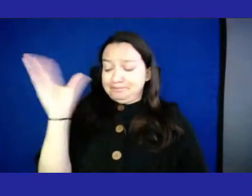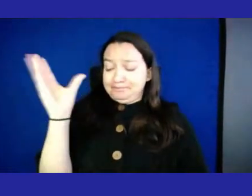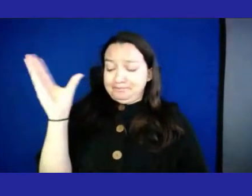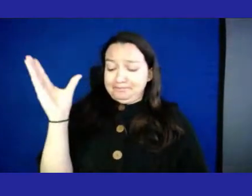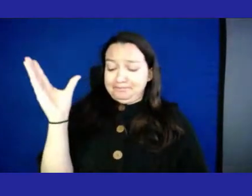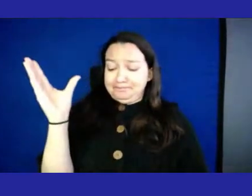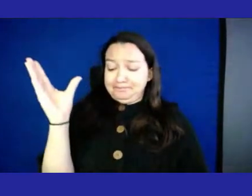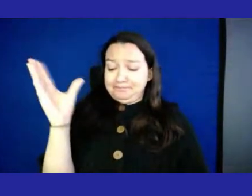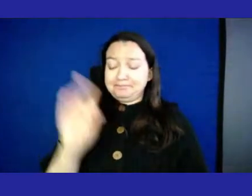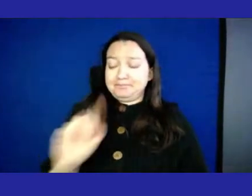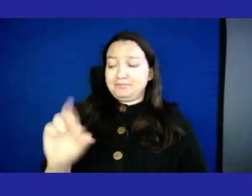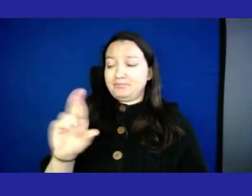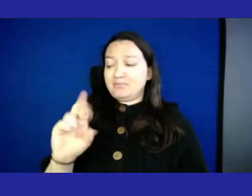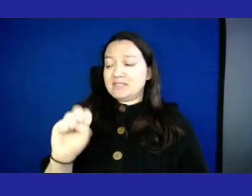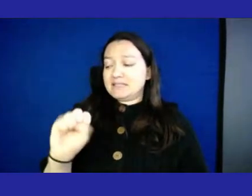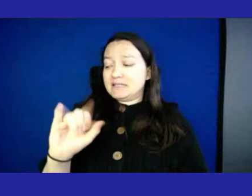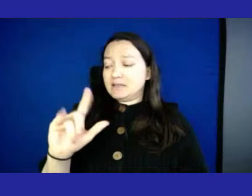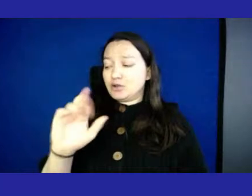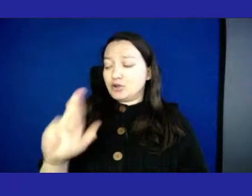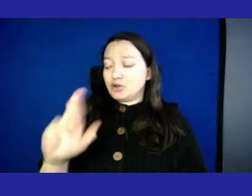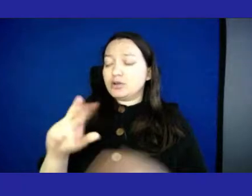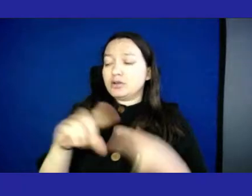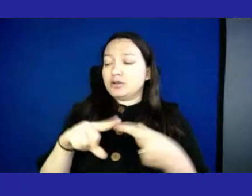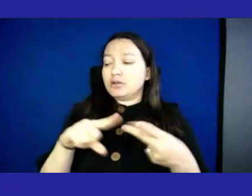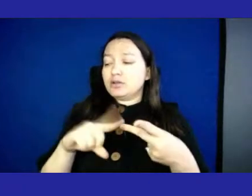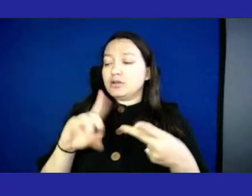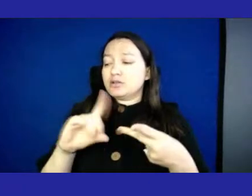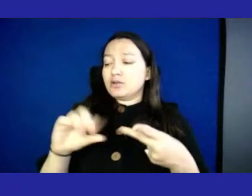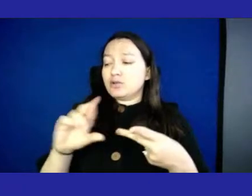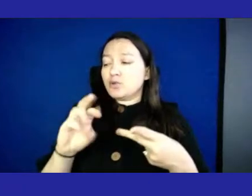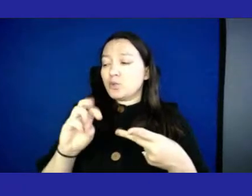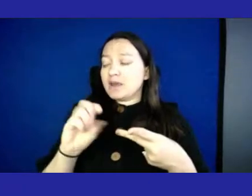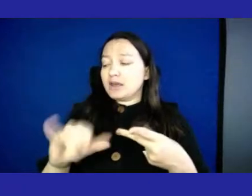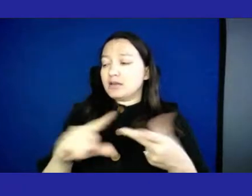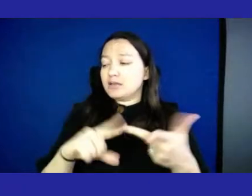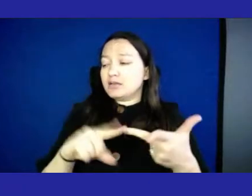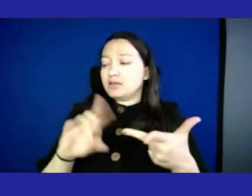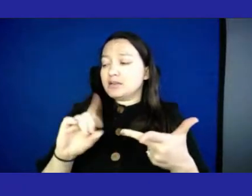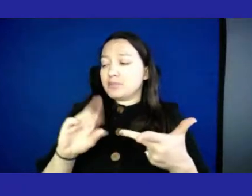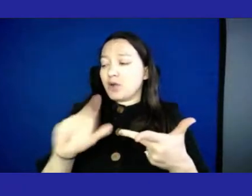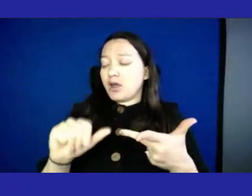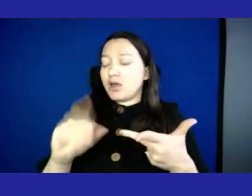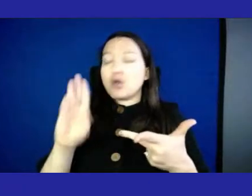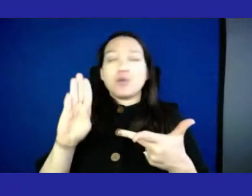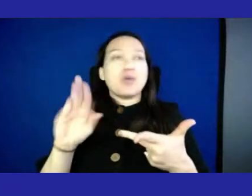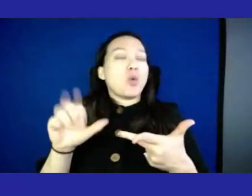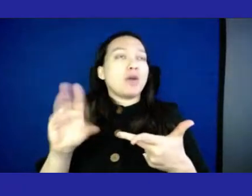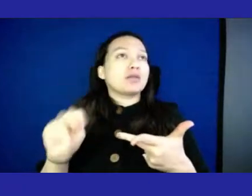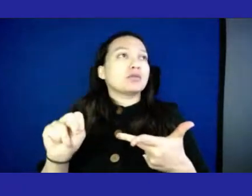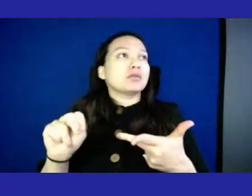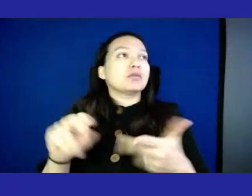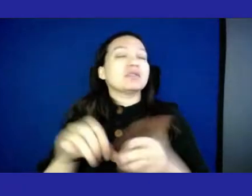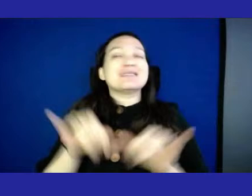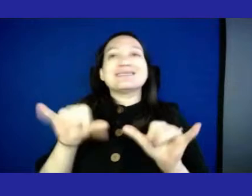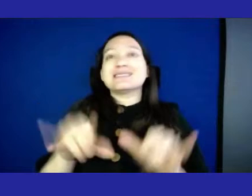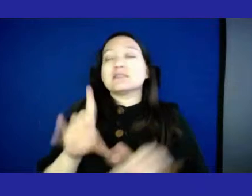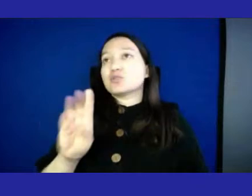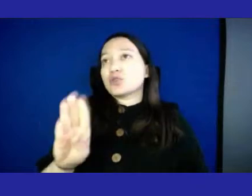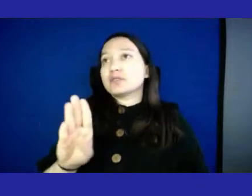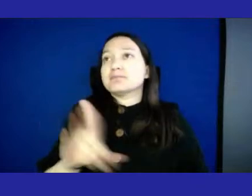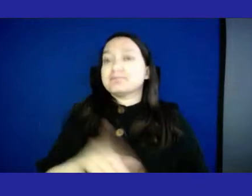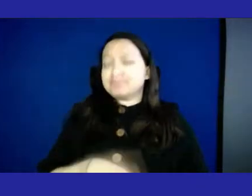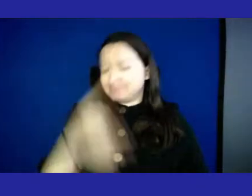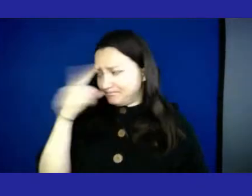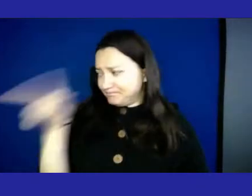Mr. Ziegler, Dr. Way, and Deborah Brown as they provide updates on the system dashboard. But I think it's you, right? Yeah, it's